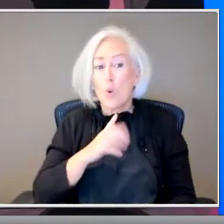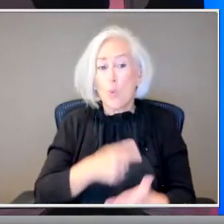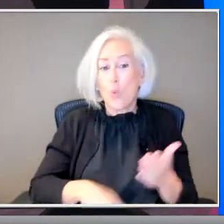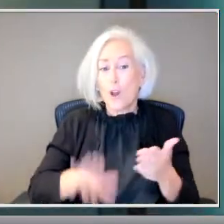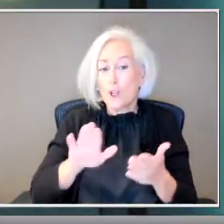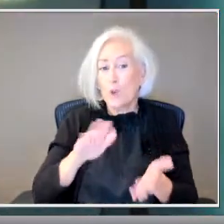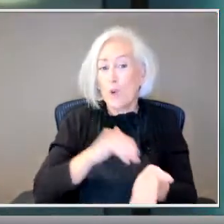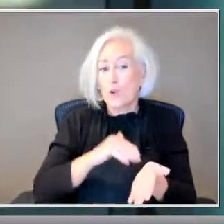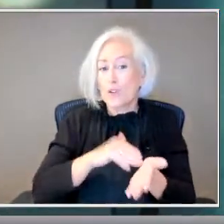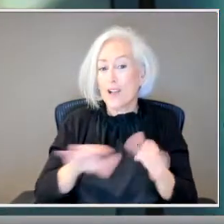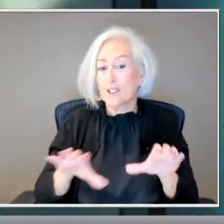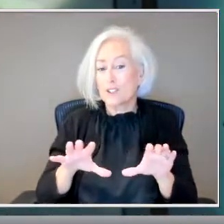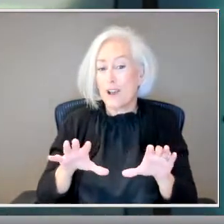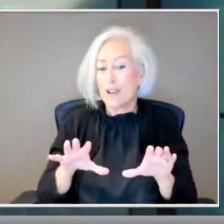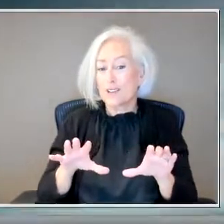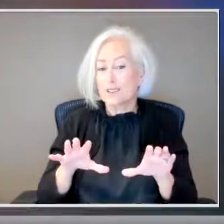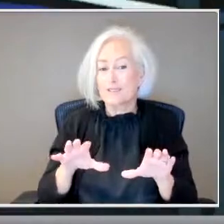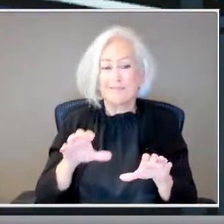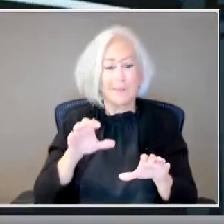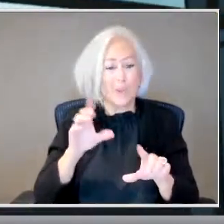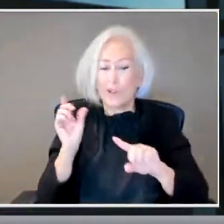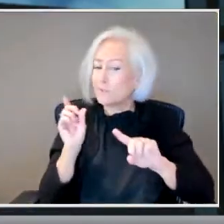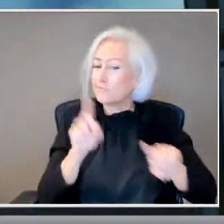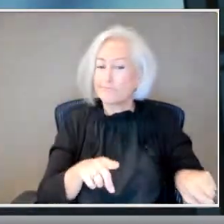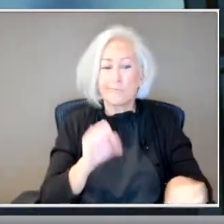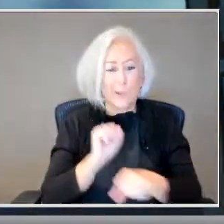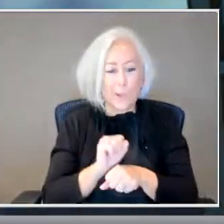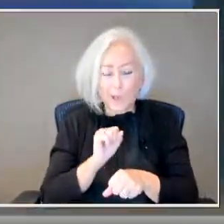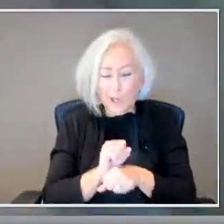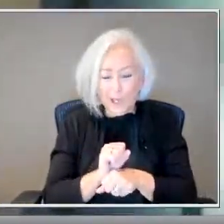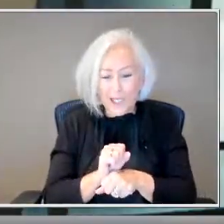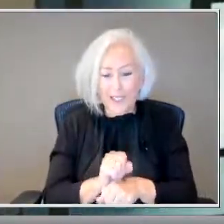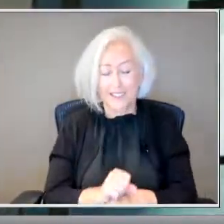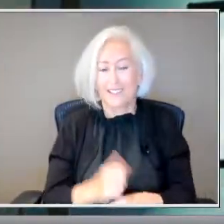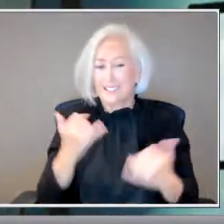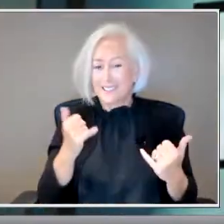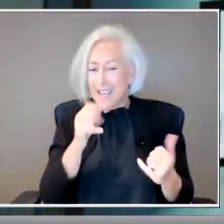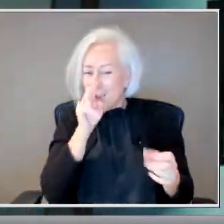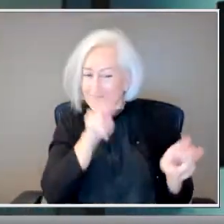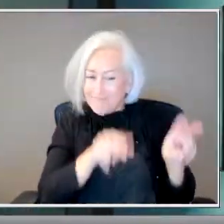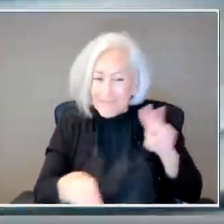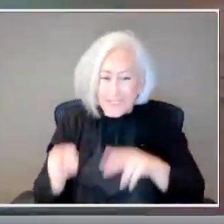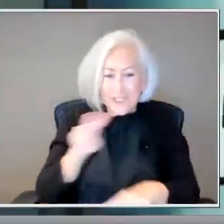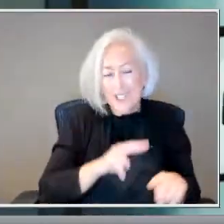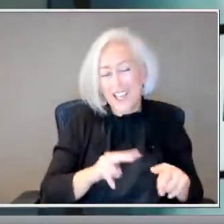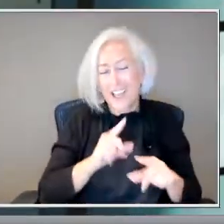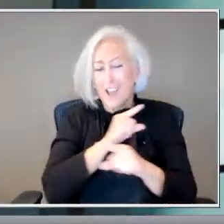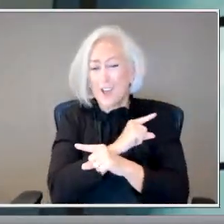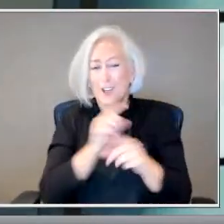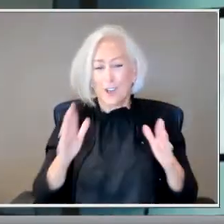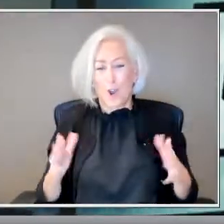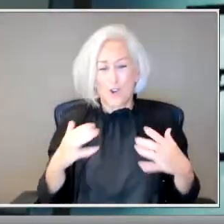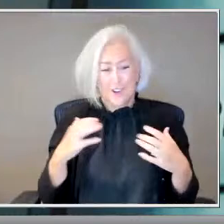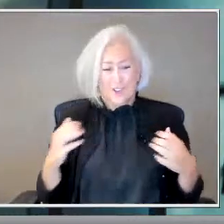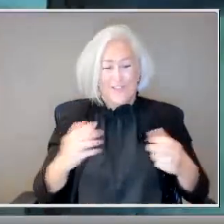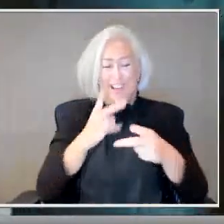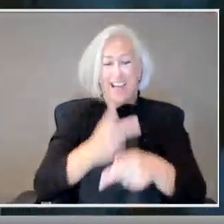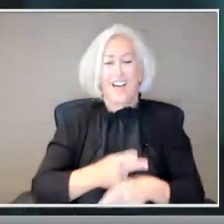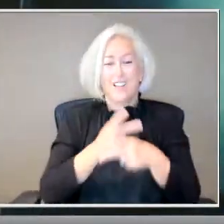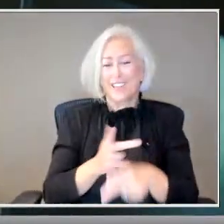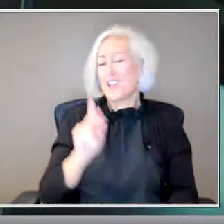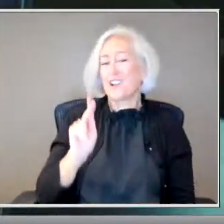of work? Now for a secret look into the guardians of healthcare at the University of Kansas Health System, let's